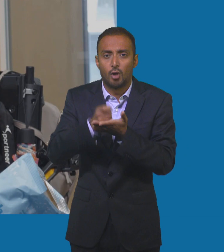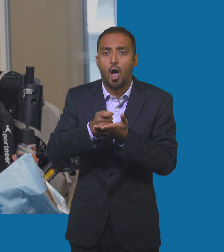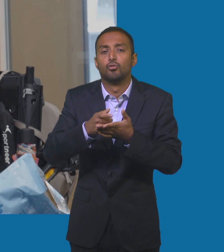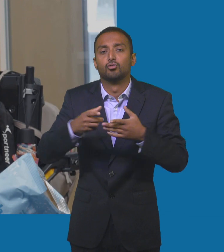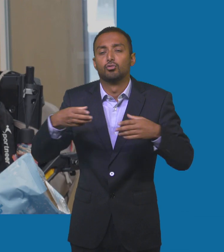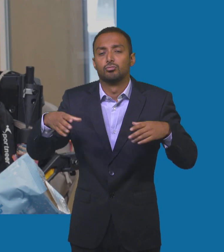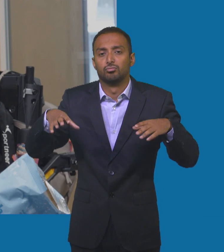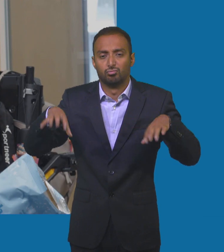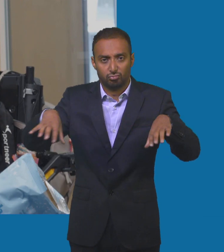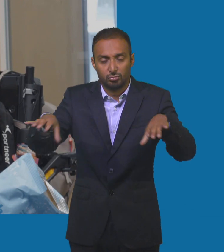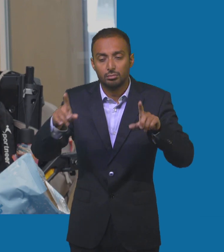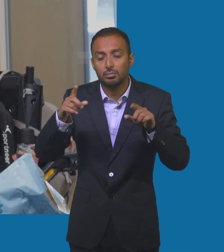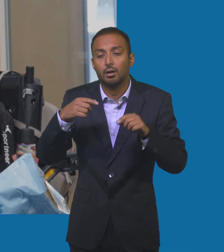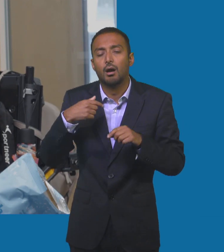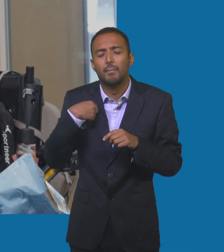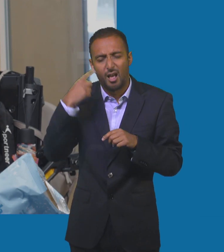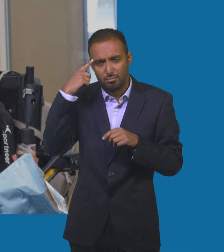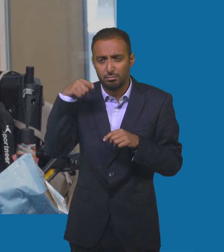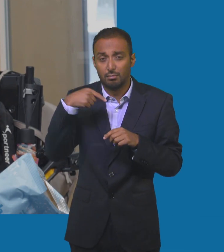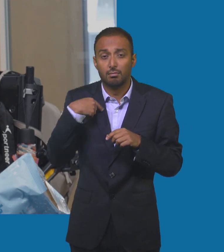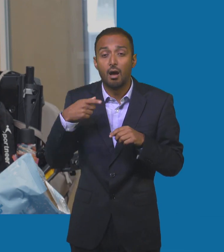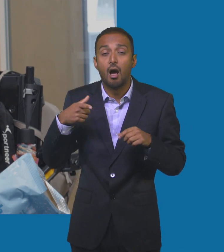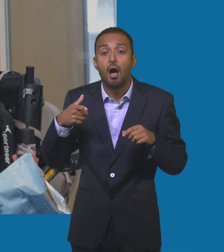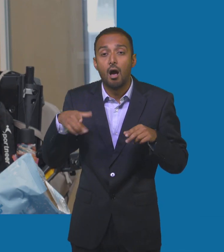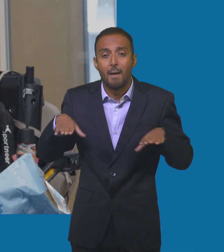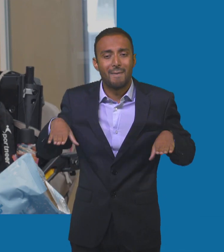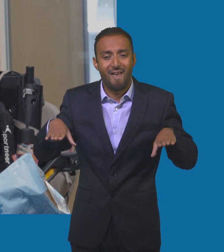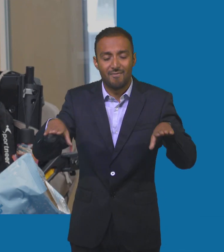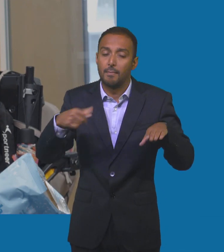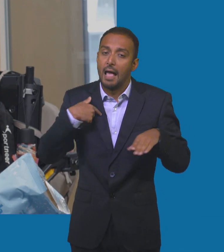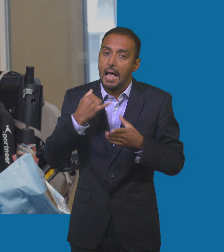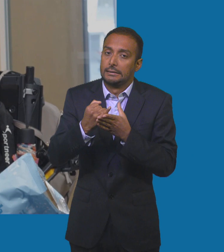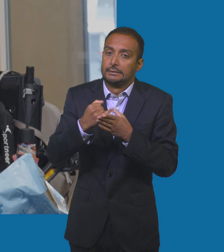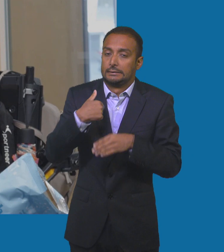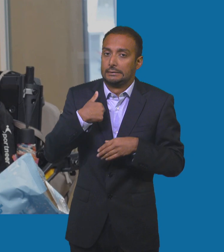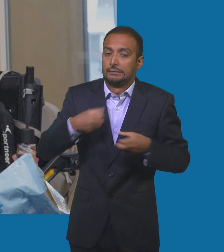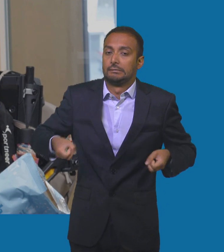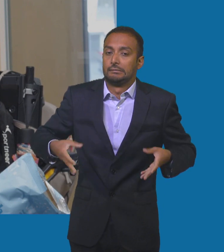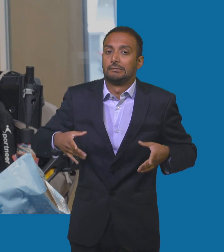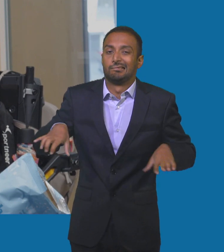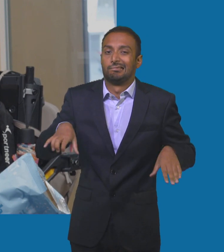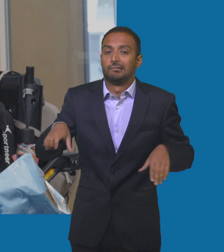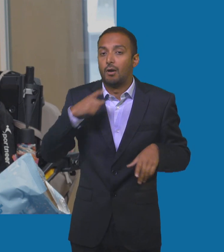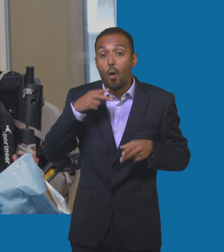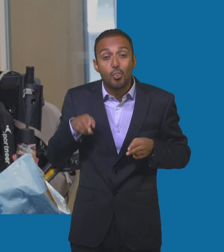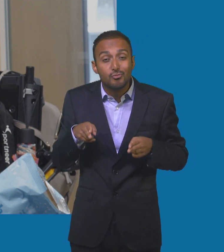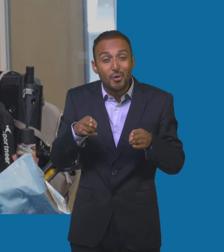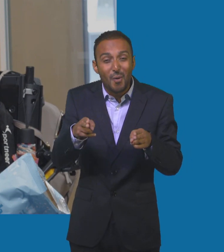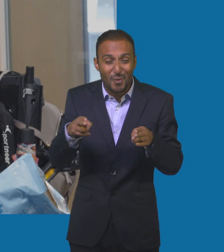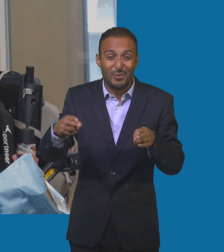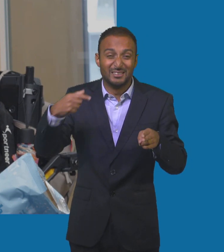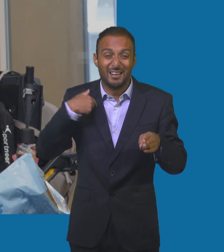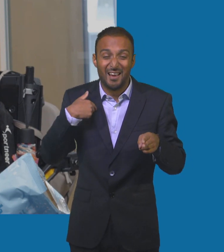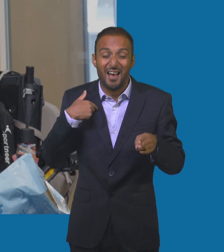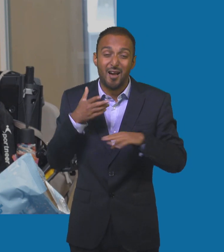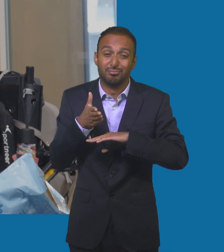thinking, a lot of the pavements, because I drive on the road on this one street. Probably shouldn't say that in my power chair, but come to think of it, they're all on